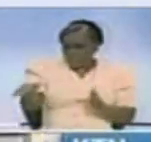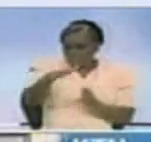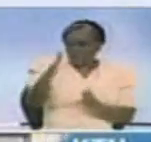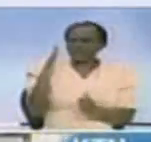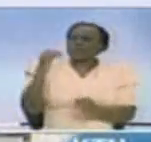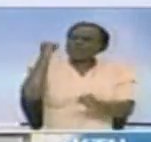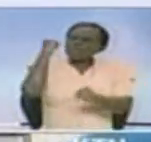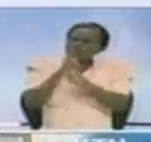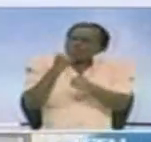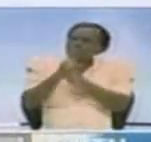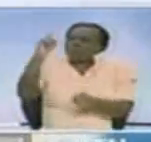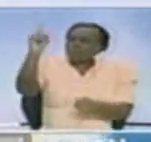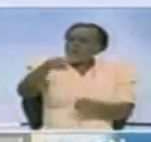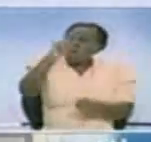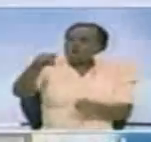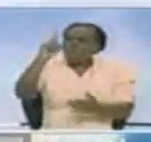are we doing wrong as a country?